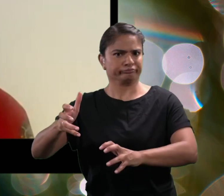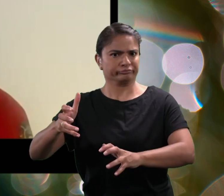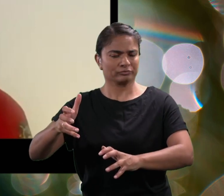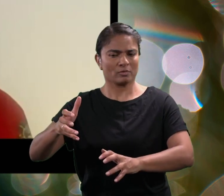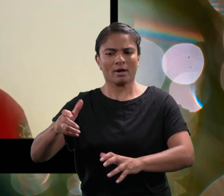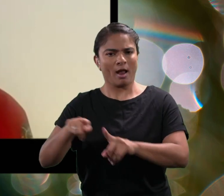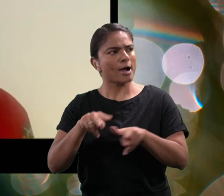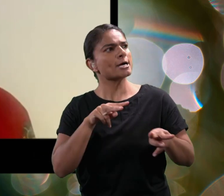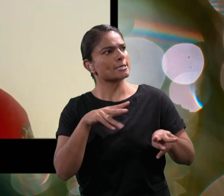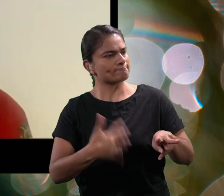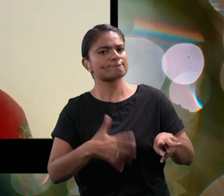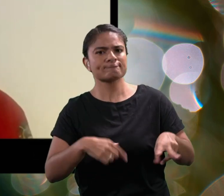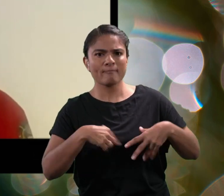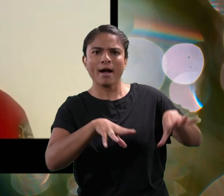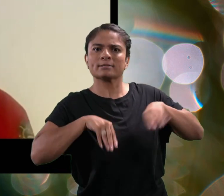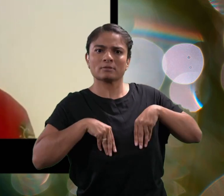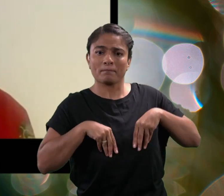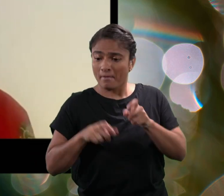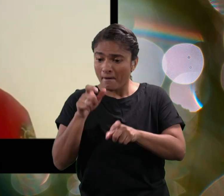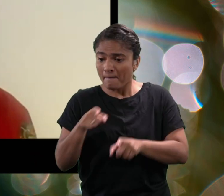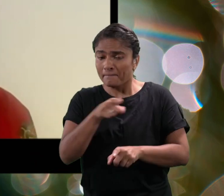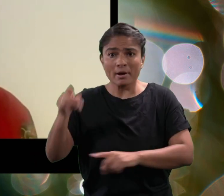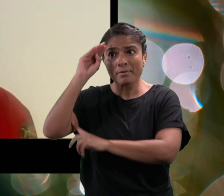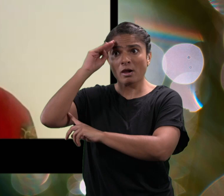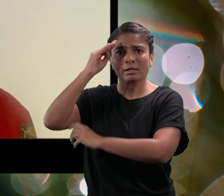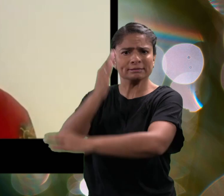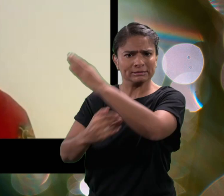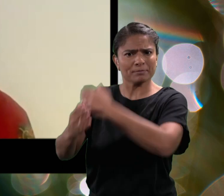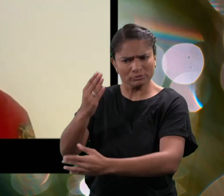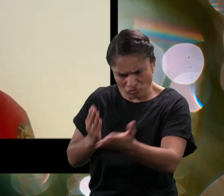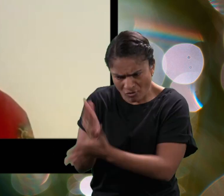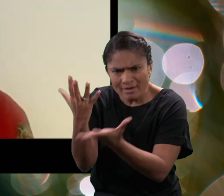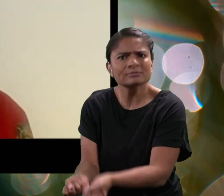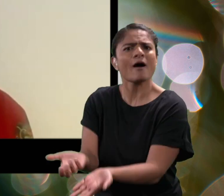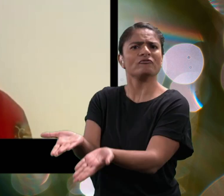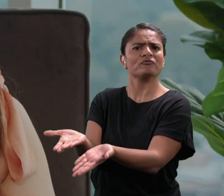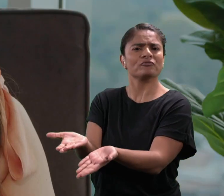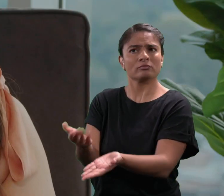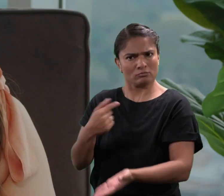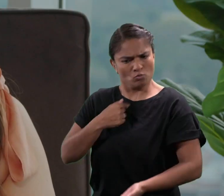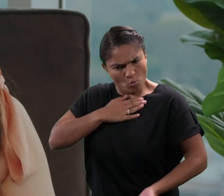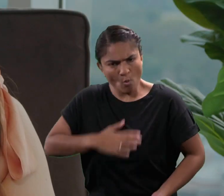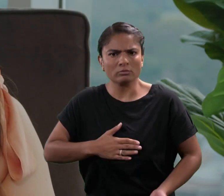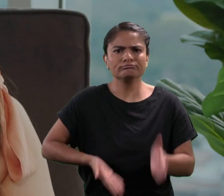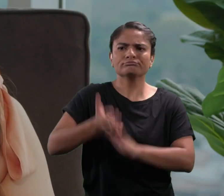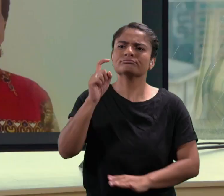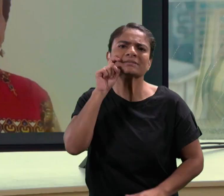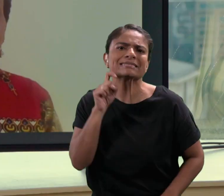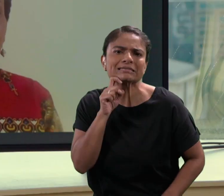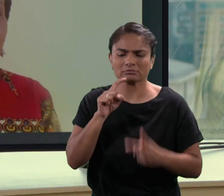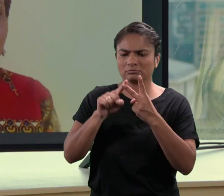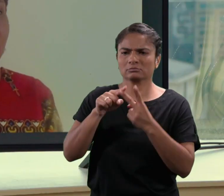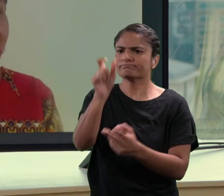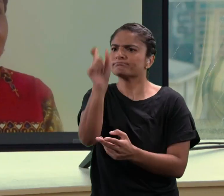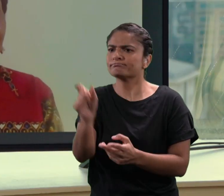that shift, of accepting that people with intellectual disabilities also have the right, to be sexual, right